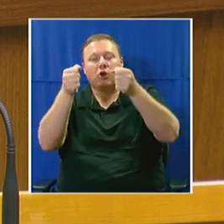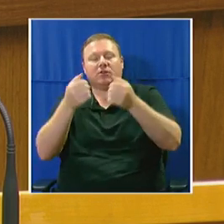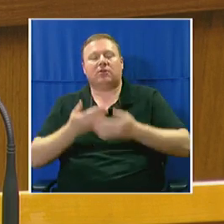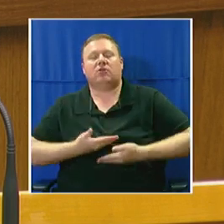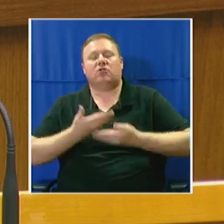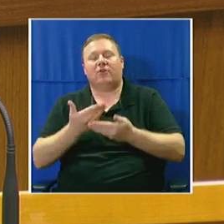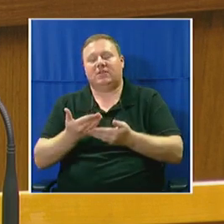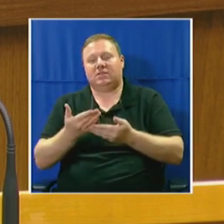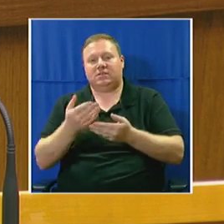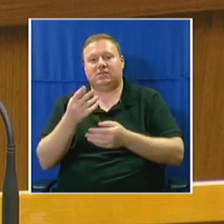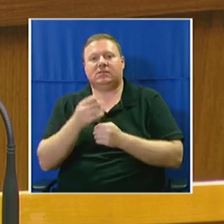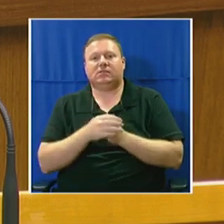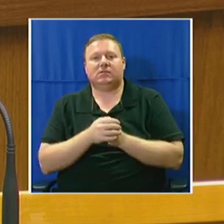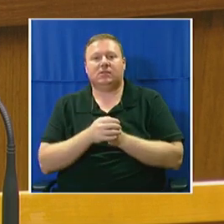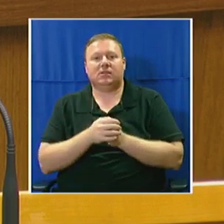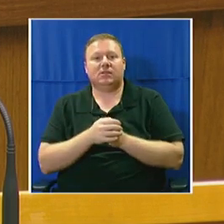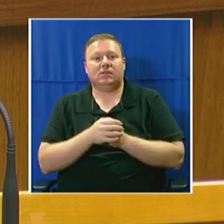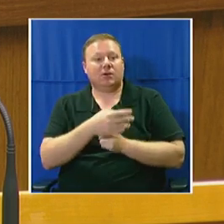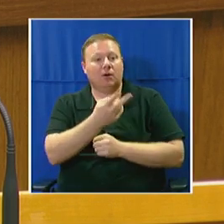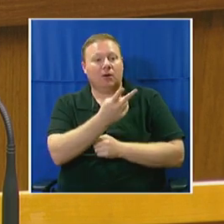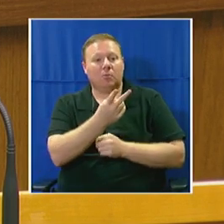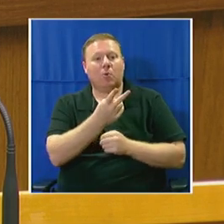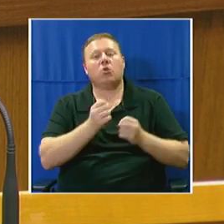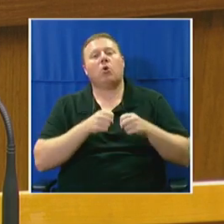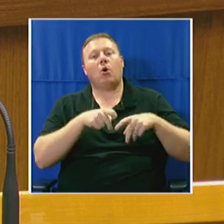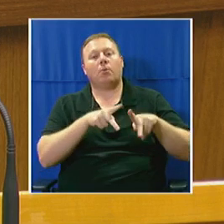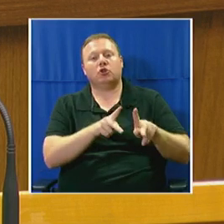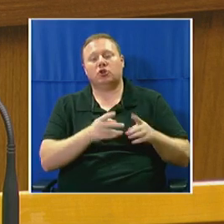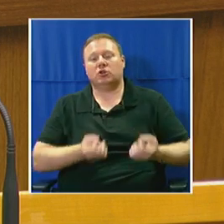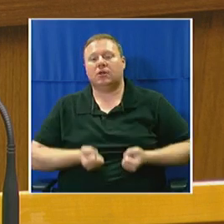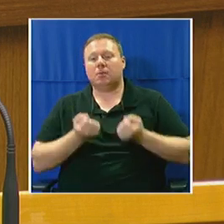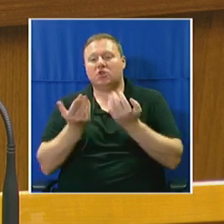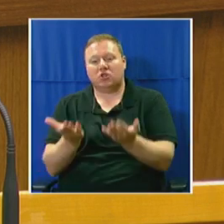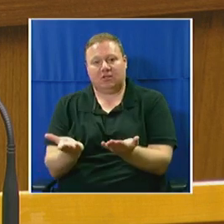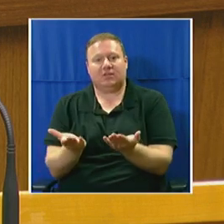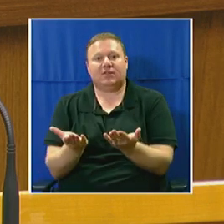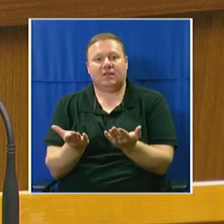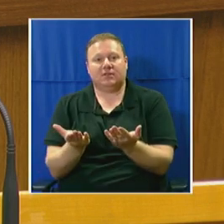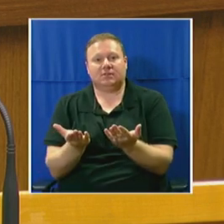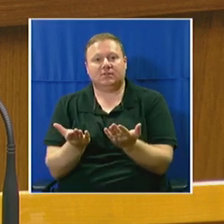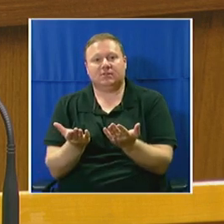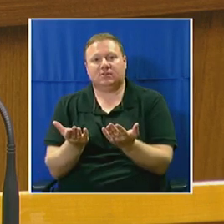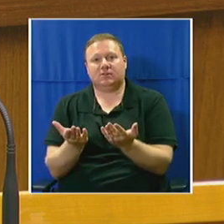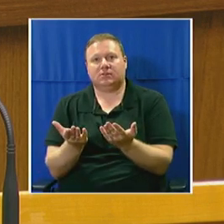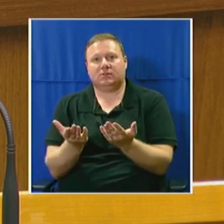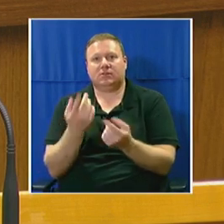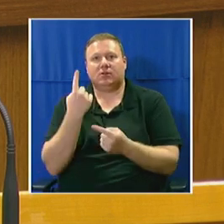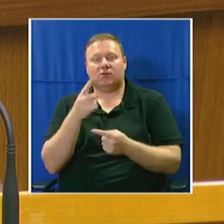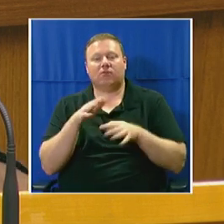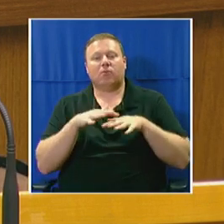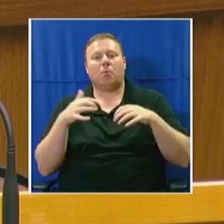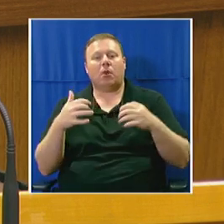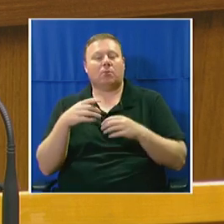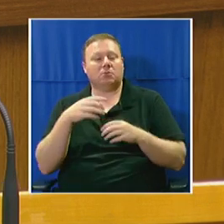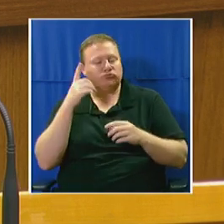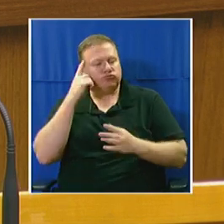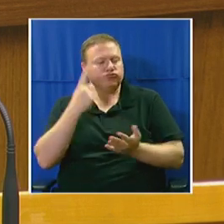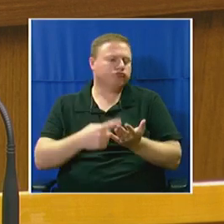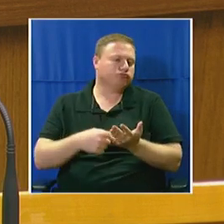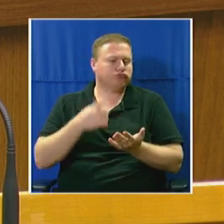the president the matter was then referred to the PC on Justice and correctional